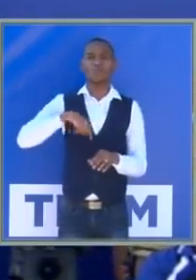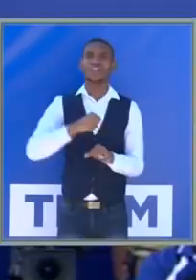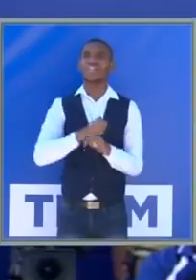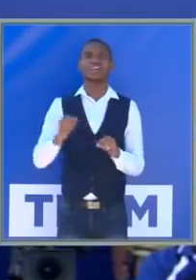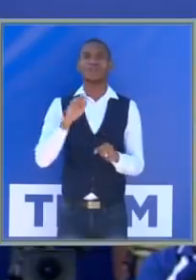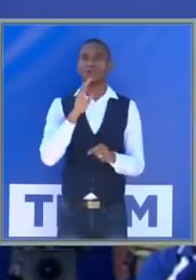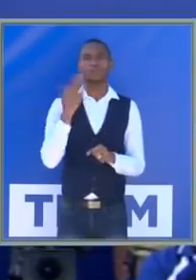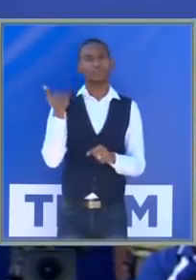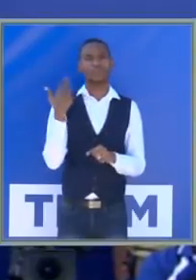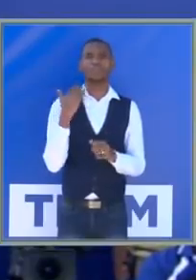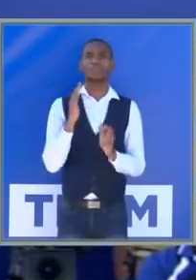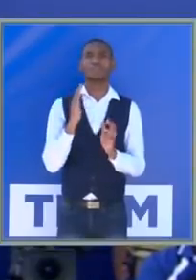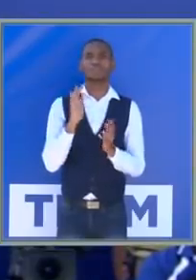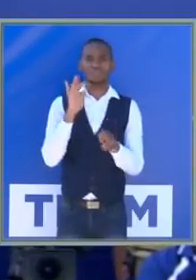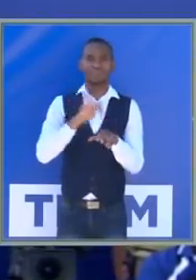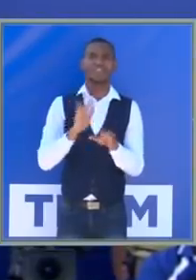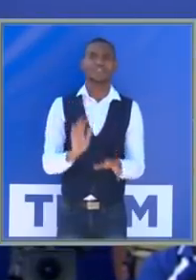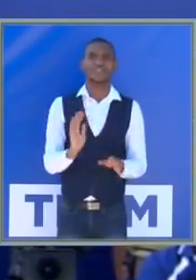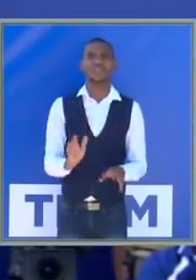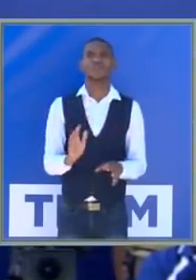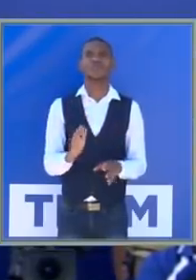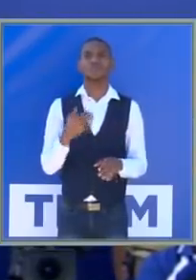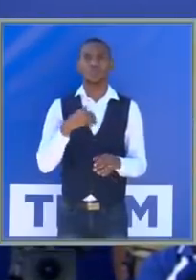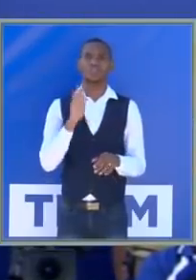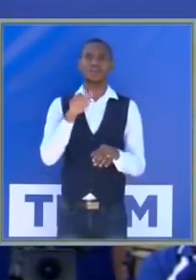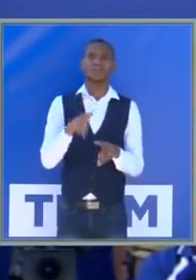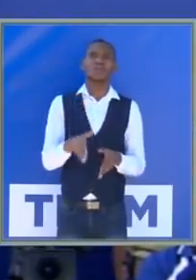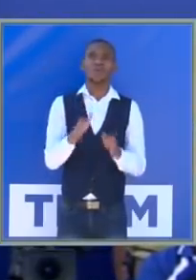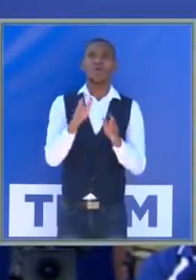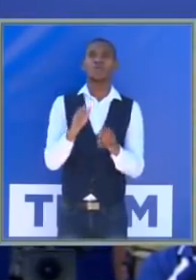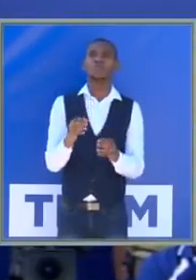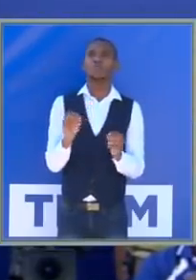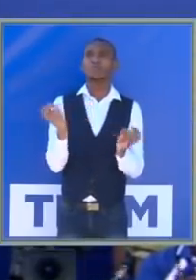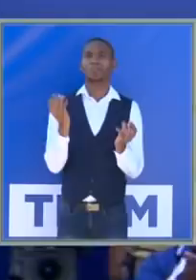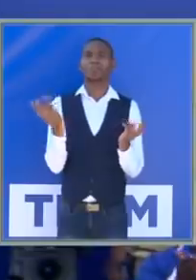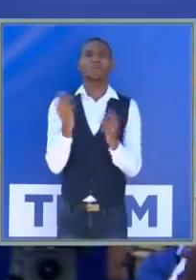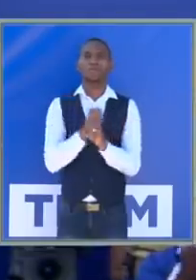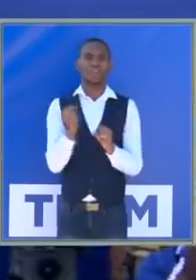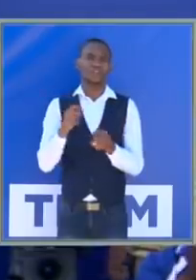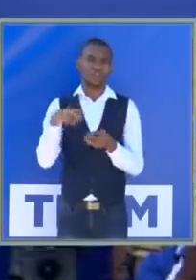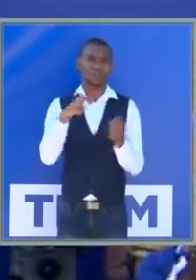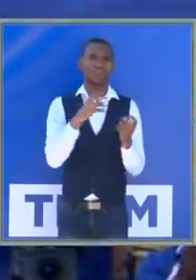and step into a road less traveled. And I am here to tell you